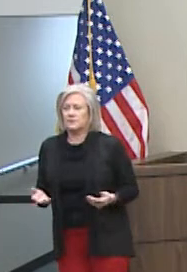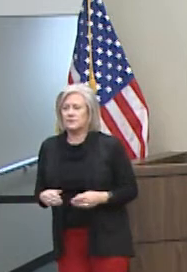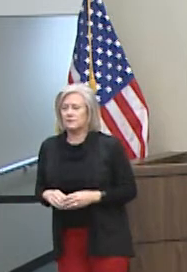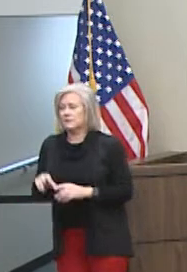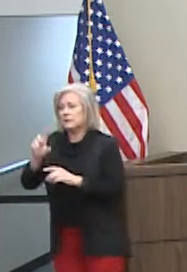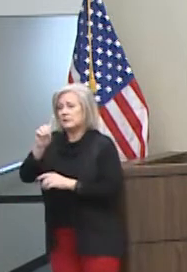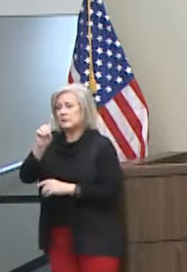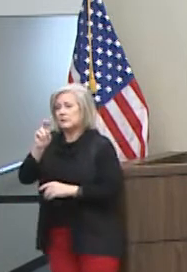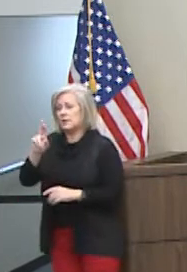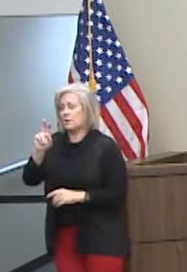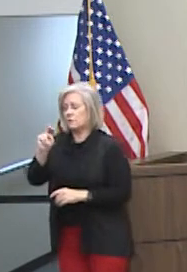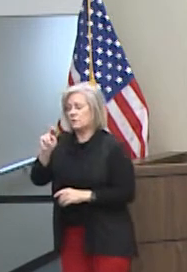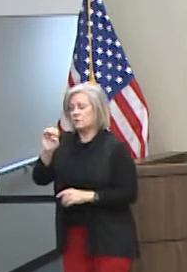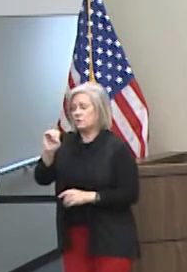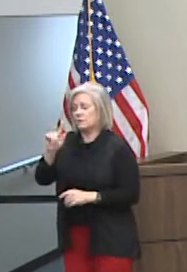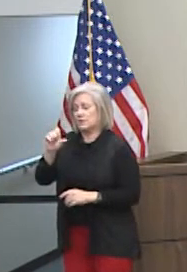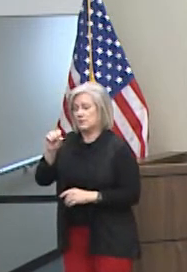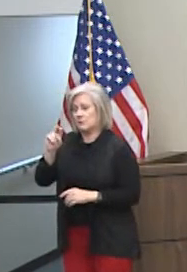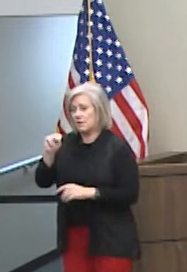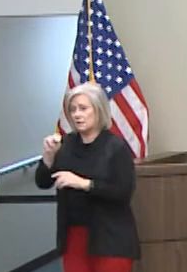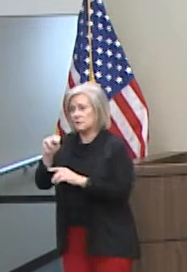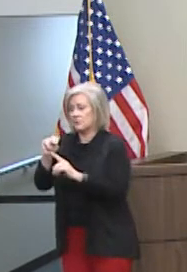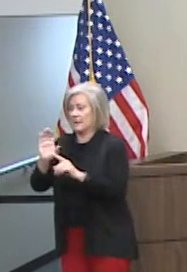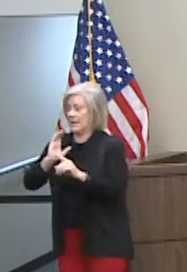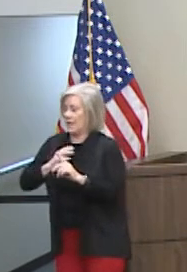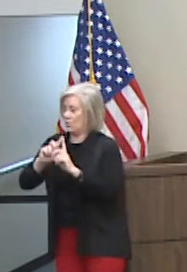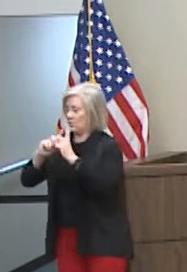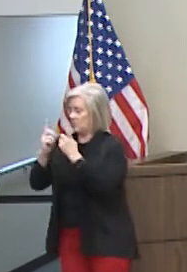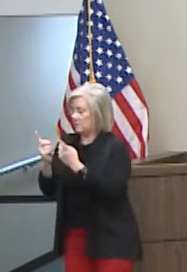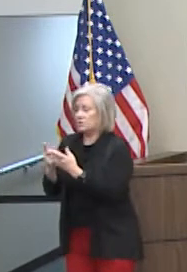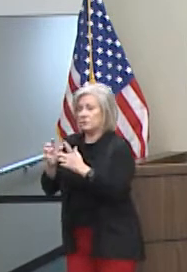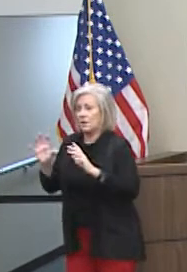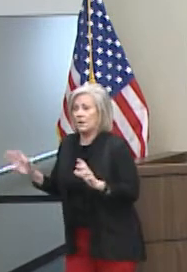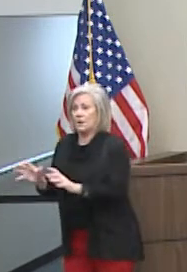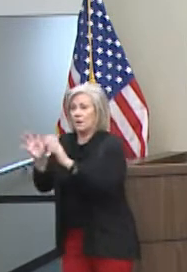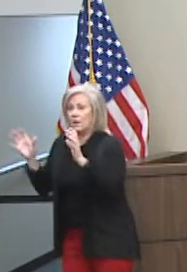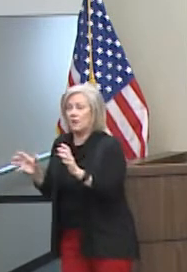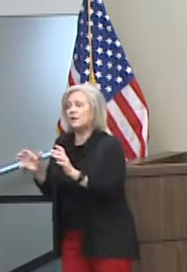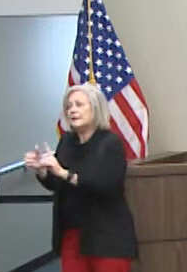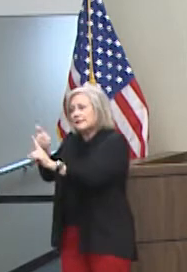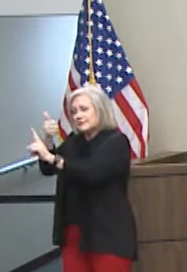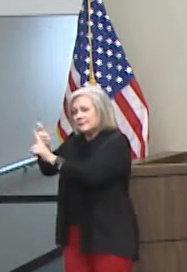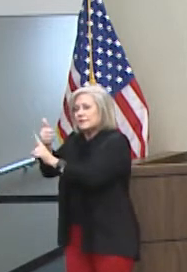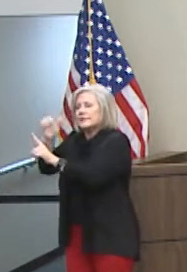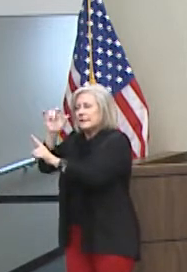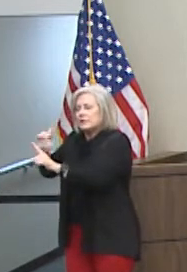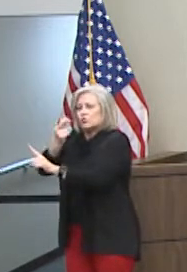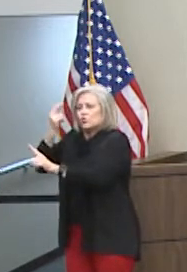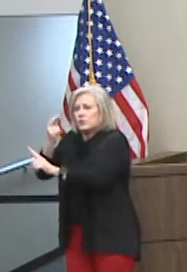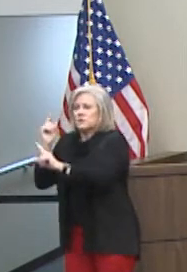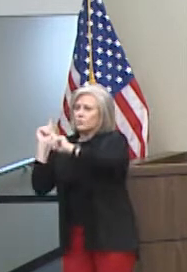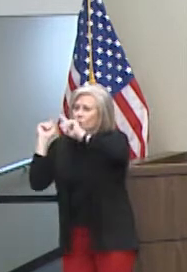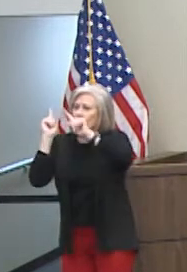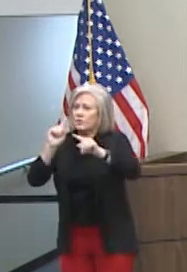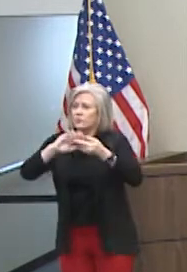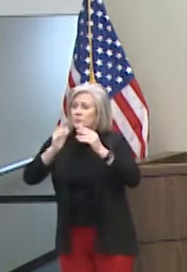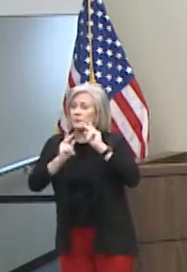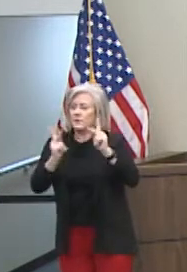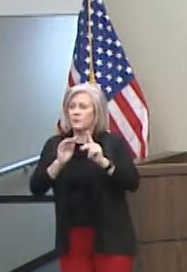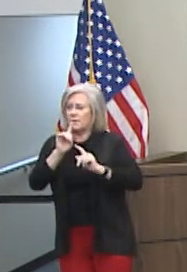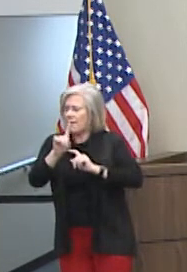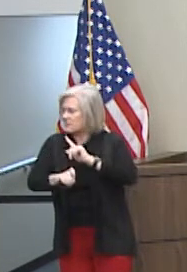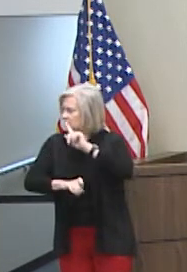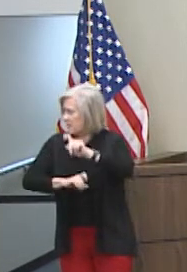Dr. Nelson deserves credit because he's the one that went out in the community and he's the one that made the ask. But it was